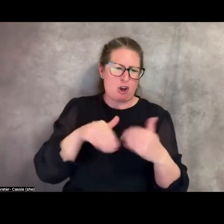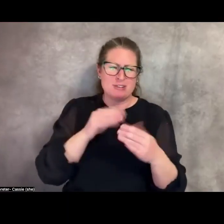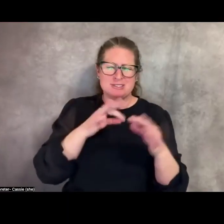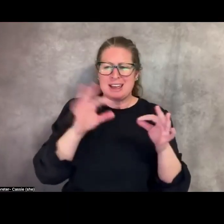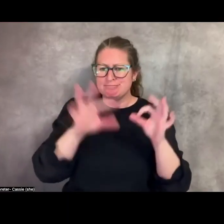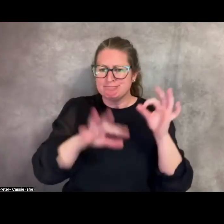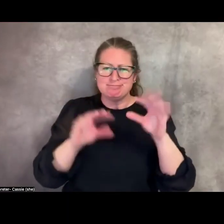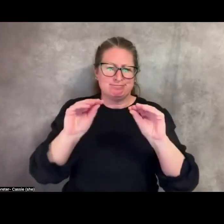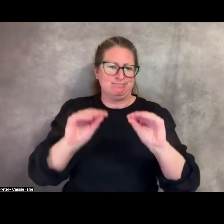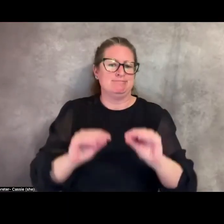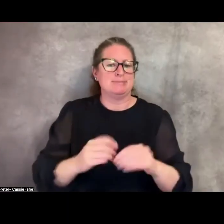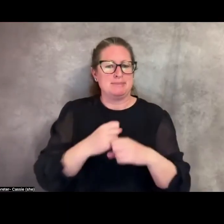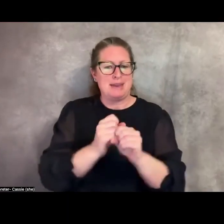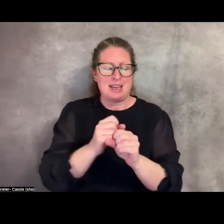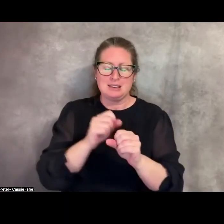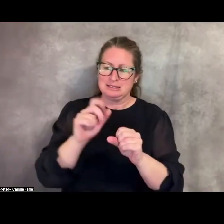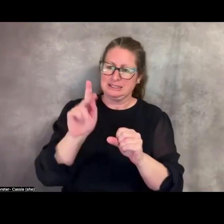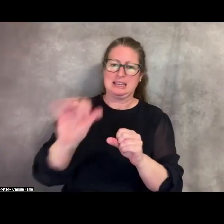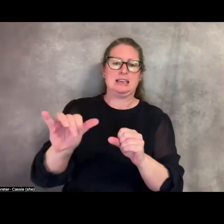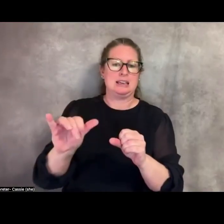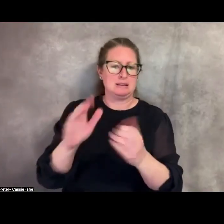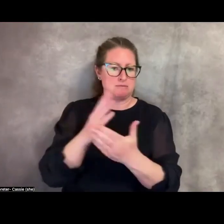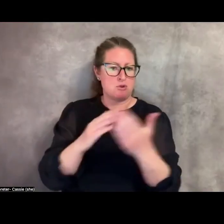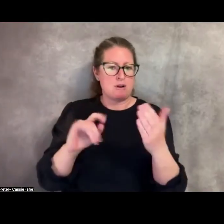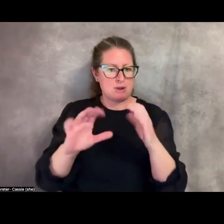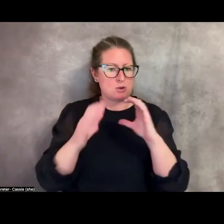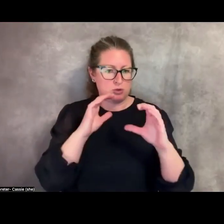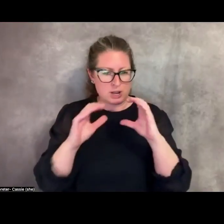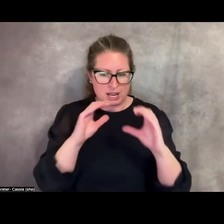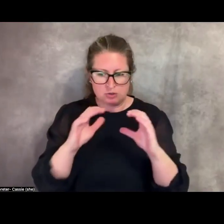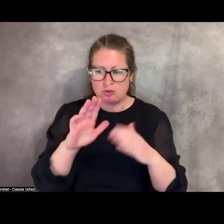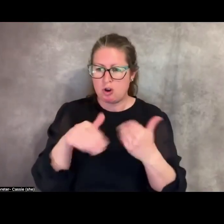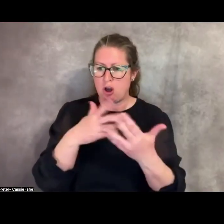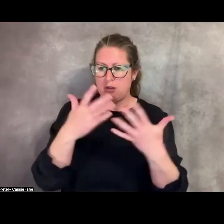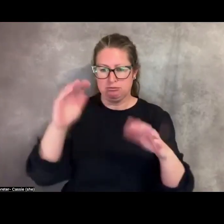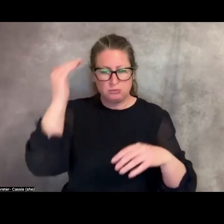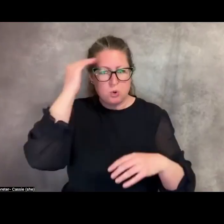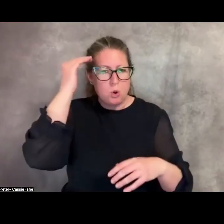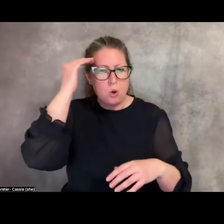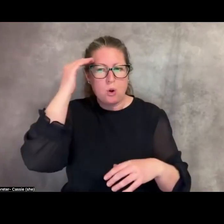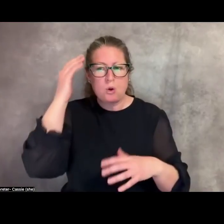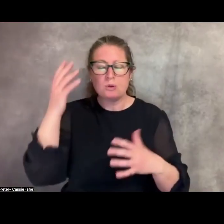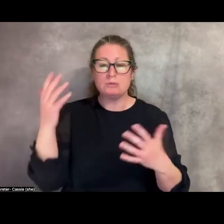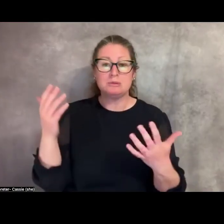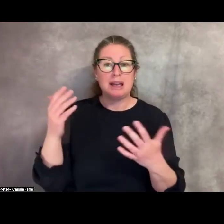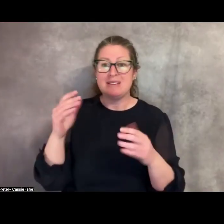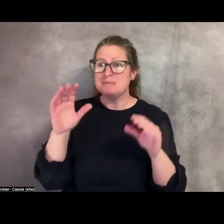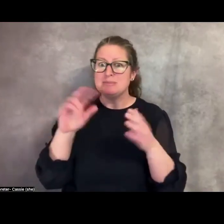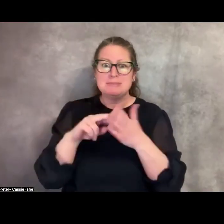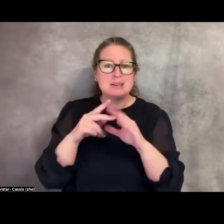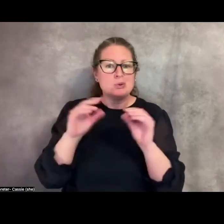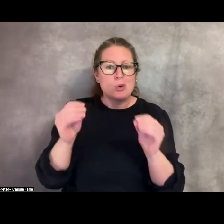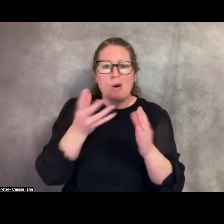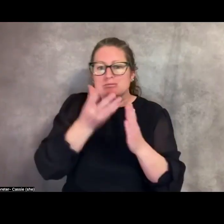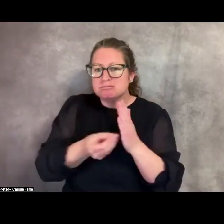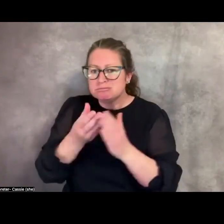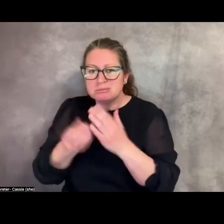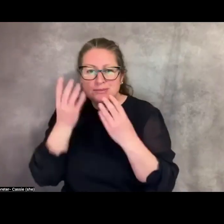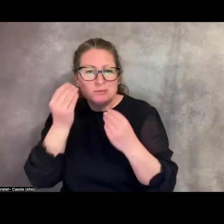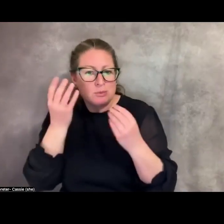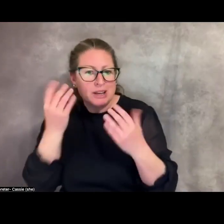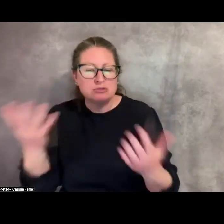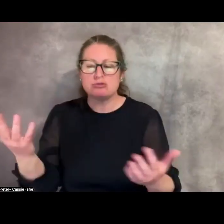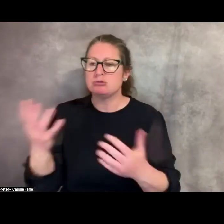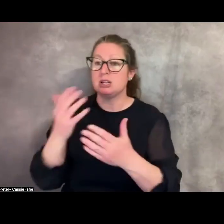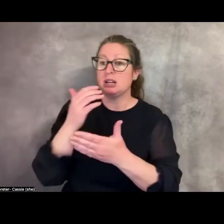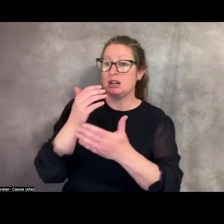with communication. Everybody is in the know. There's no information being missed. Same thing with the treatment team.